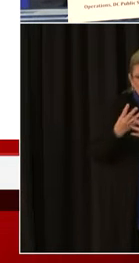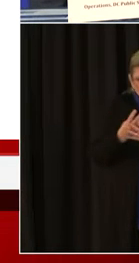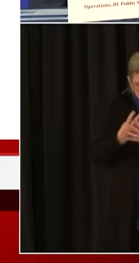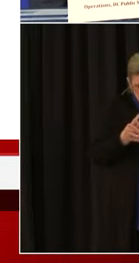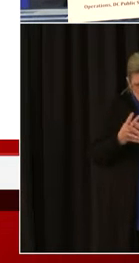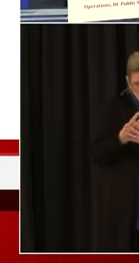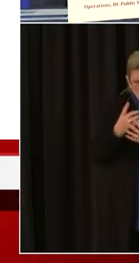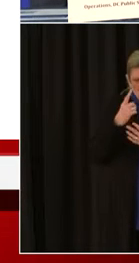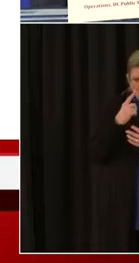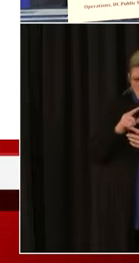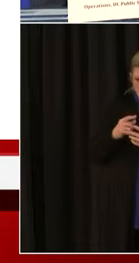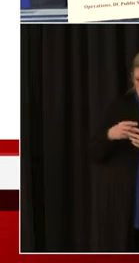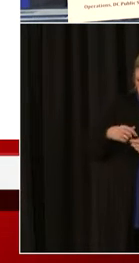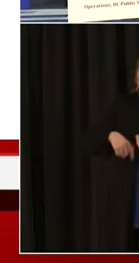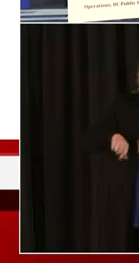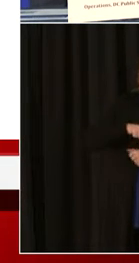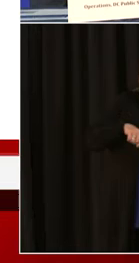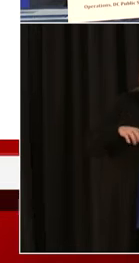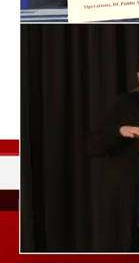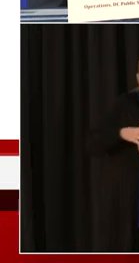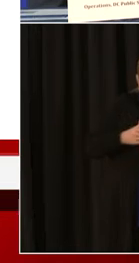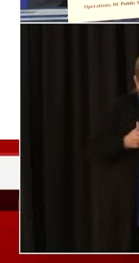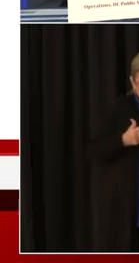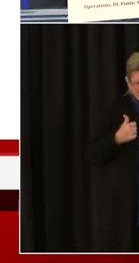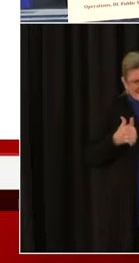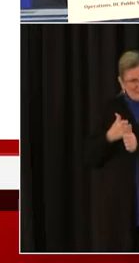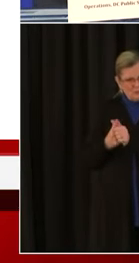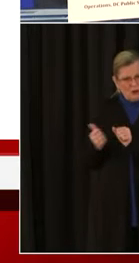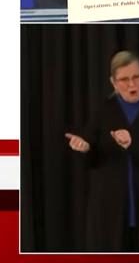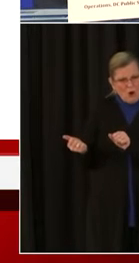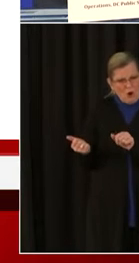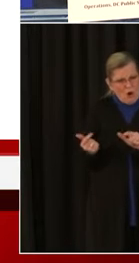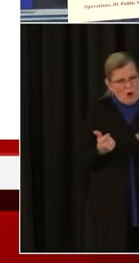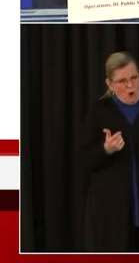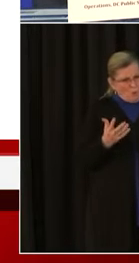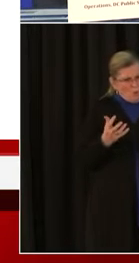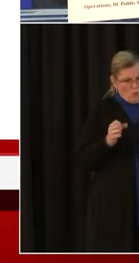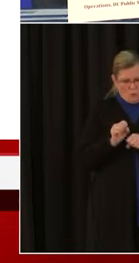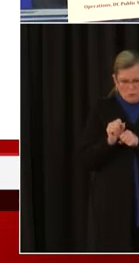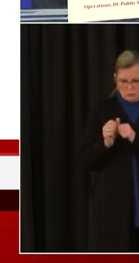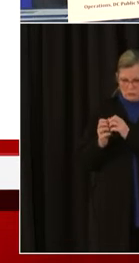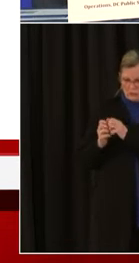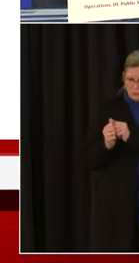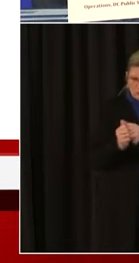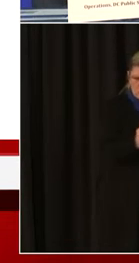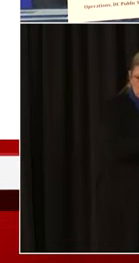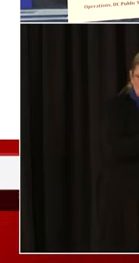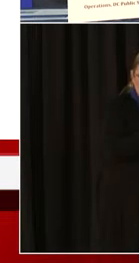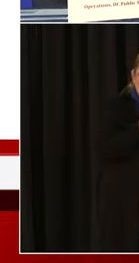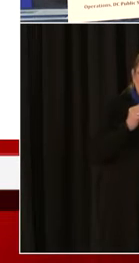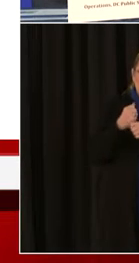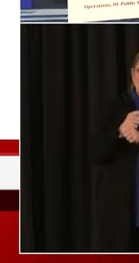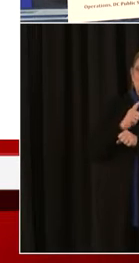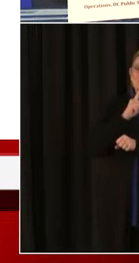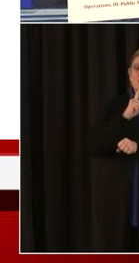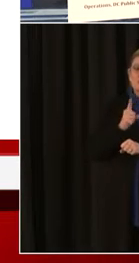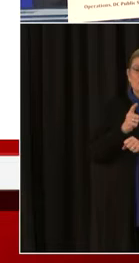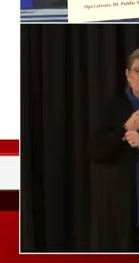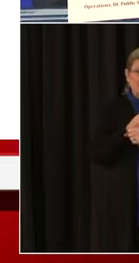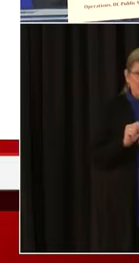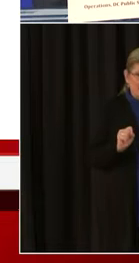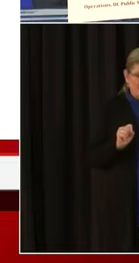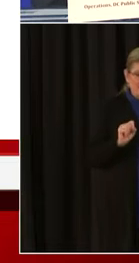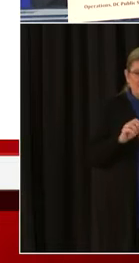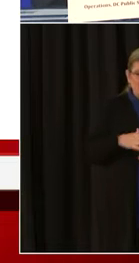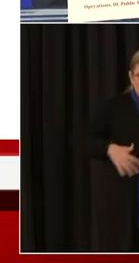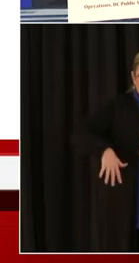distancing, face masks, the HVAC enhancement, all of these things work together in tandem to make sure we're creating a safe environment. So I'll go